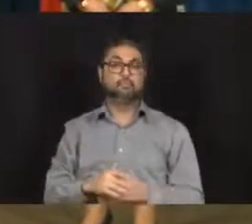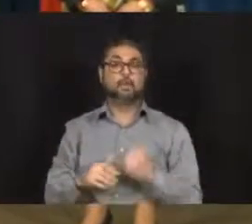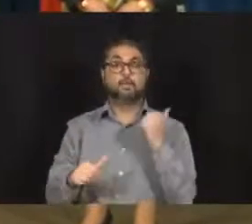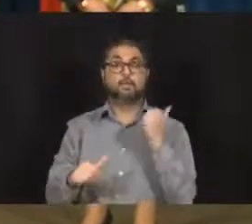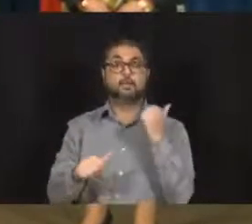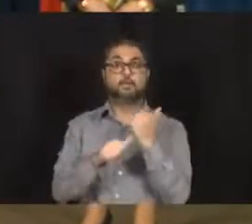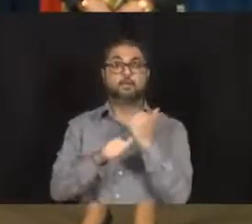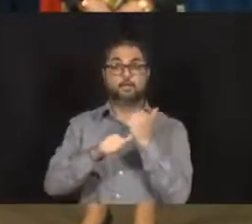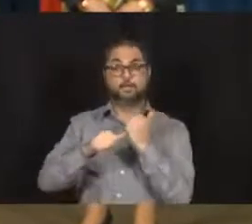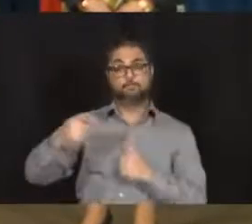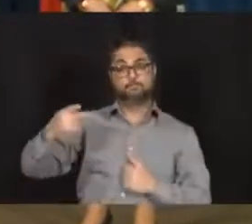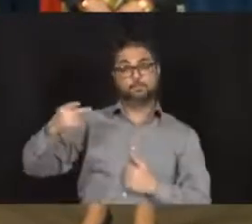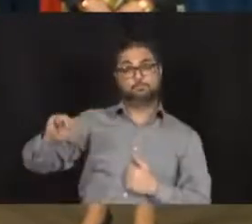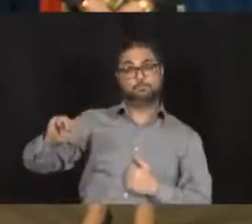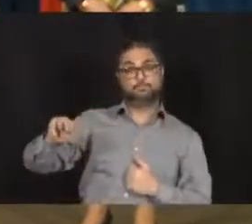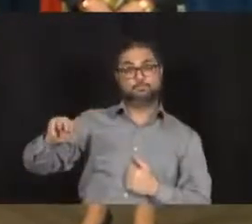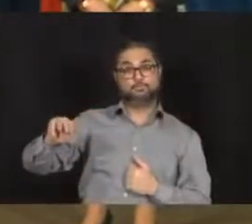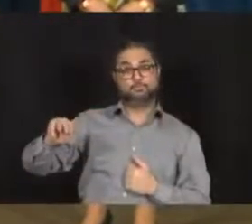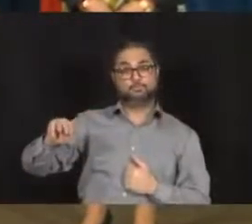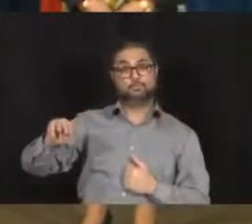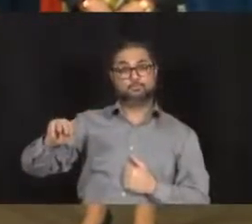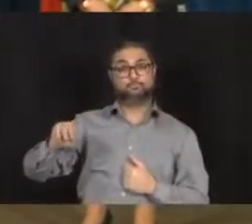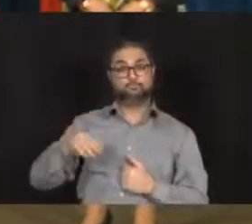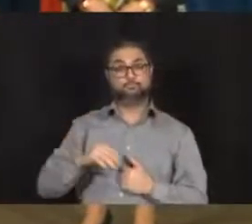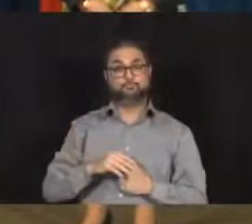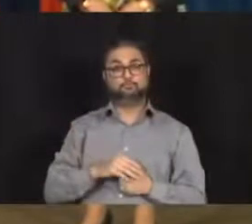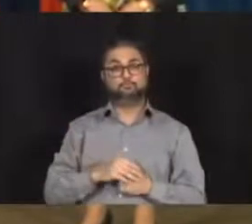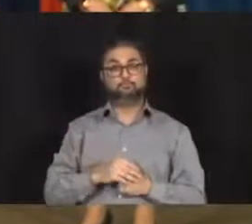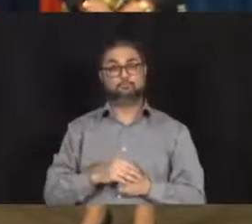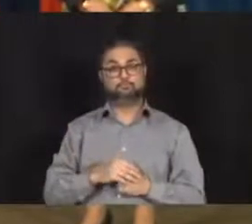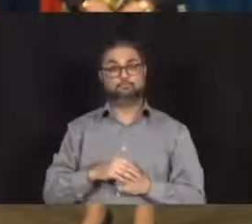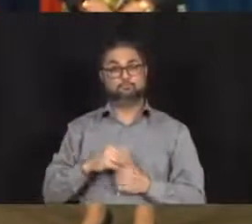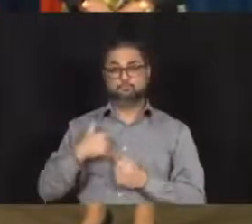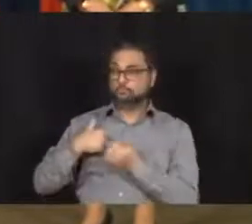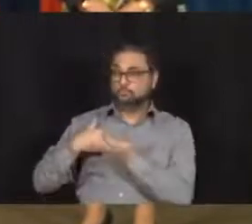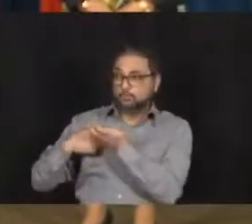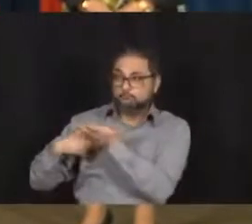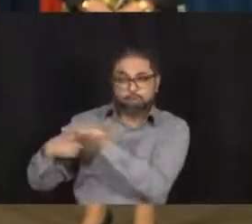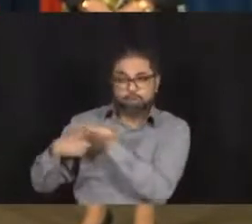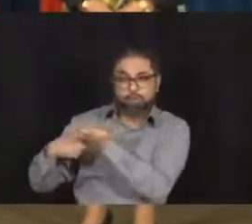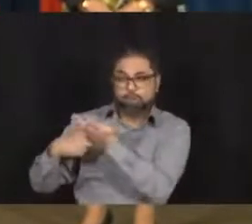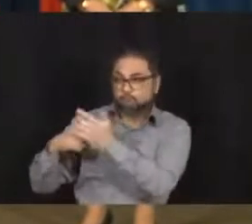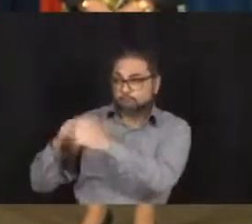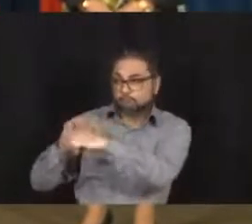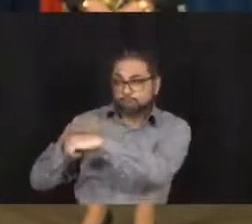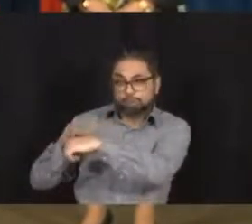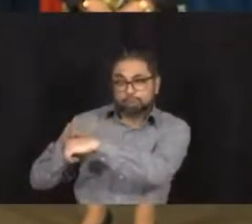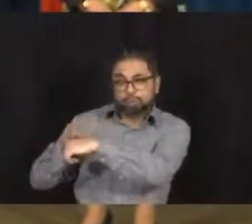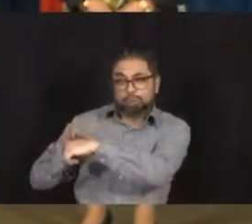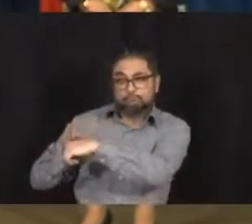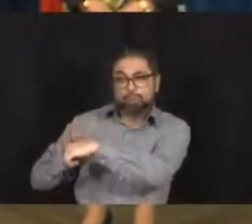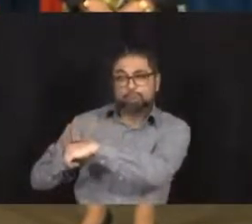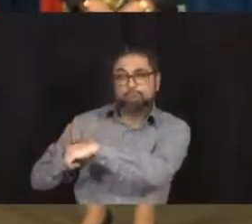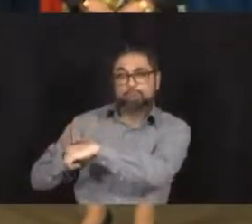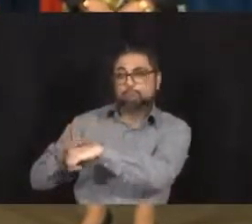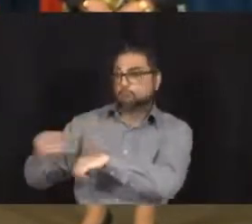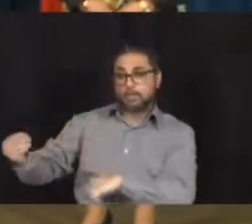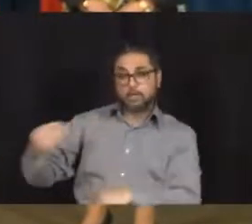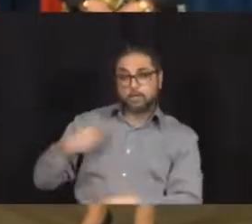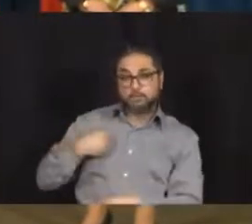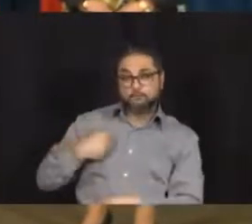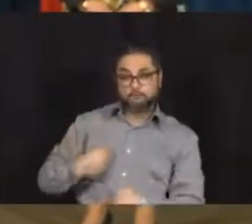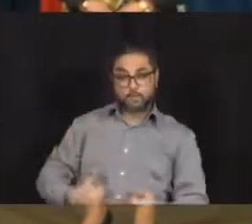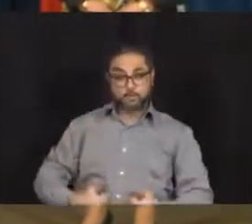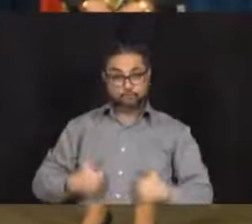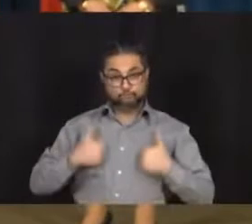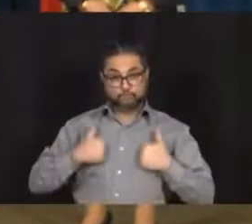Minister Freeland the other night, and I gave her a heads up on a large purchase. Someone gave us an address, and we did our due diligence, saying